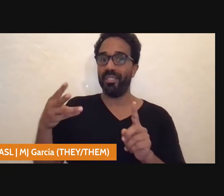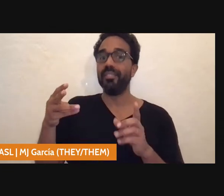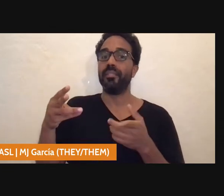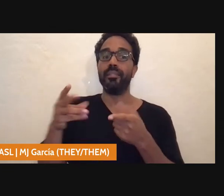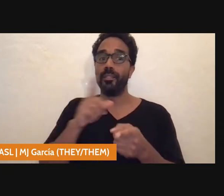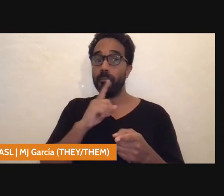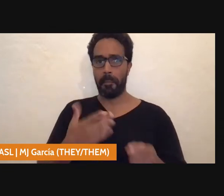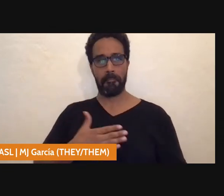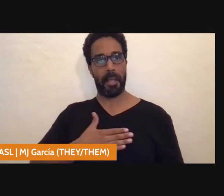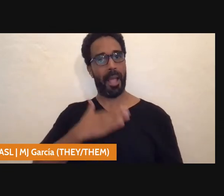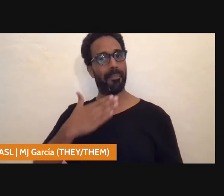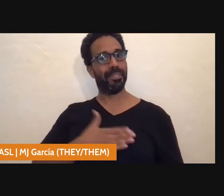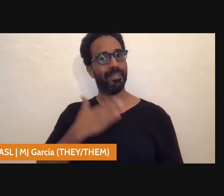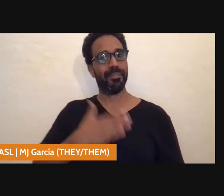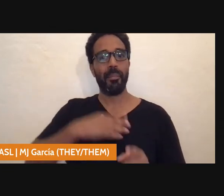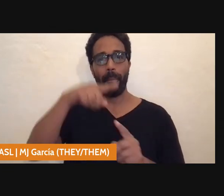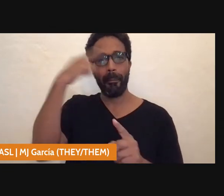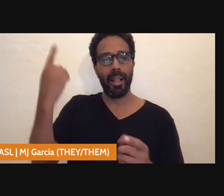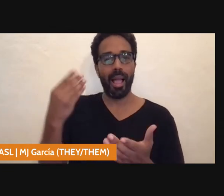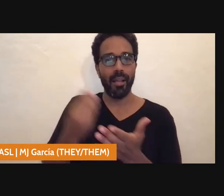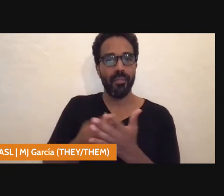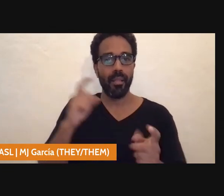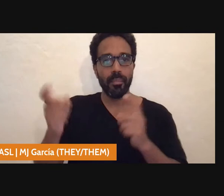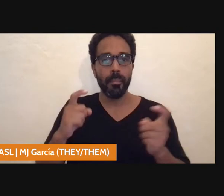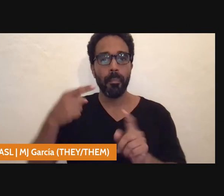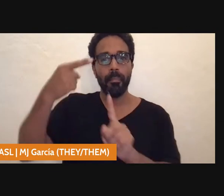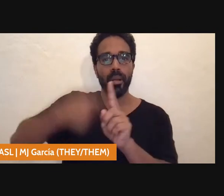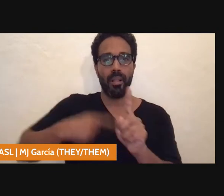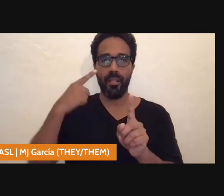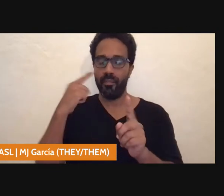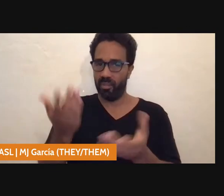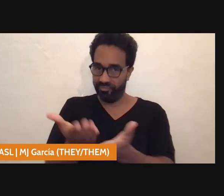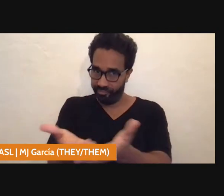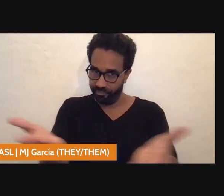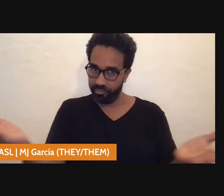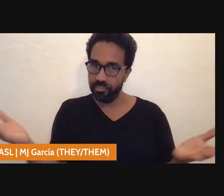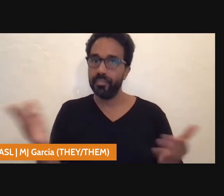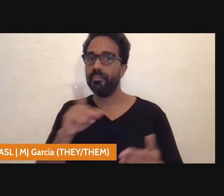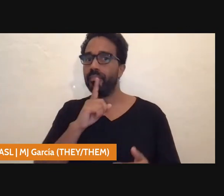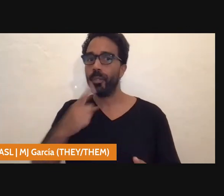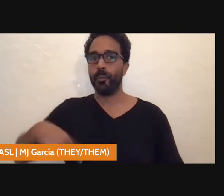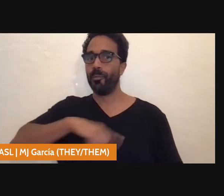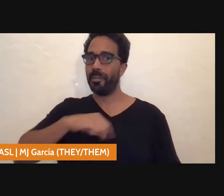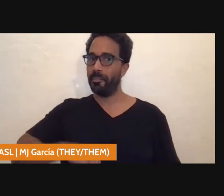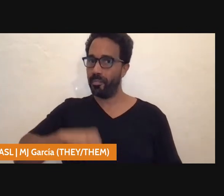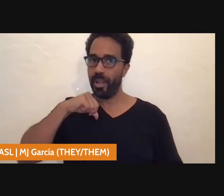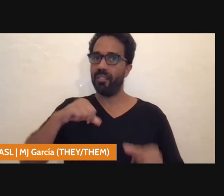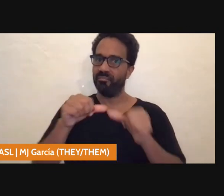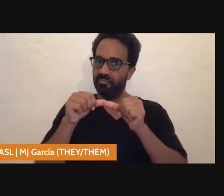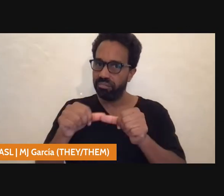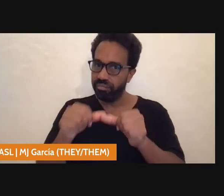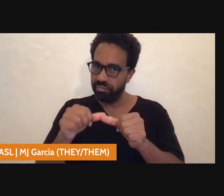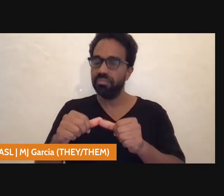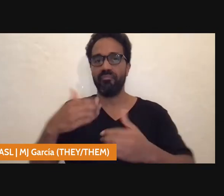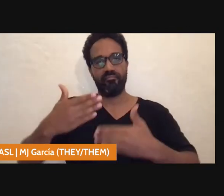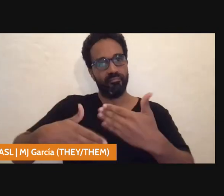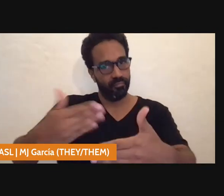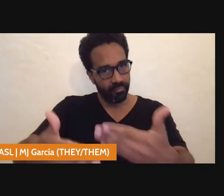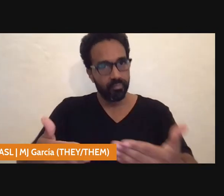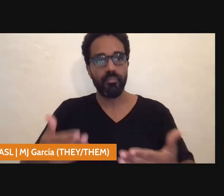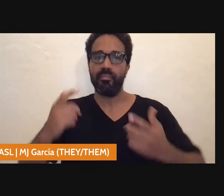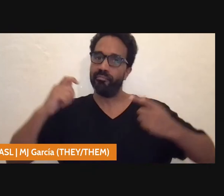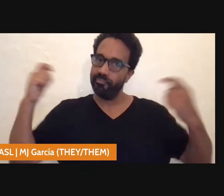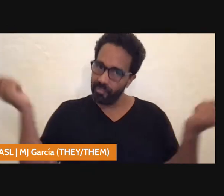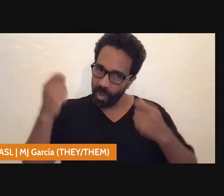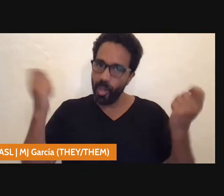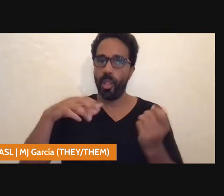every one of you. We are proud to continue this tradition of celebrating and learning in community together with our